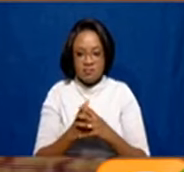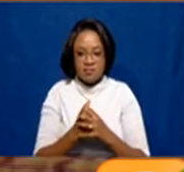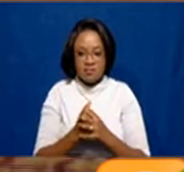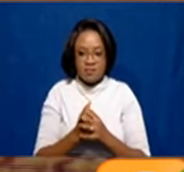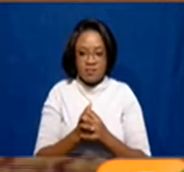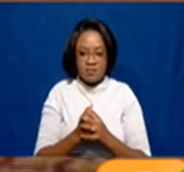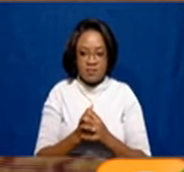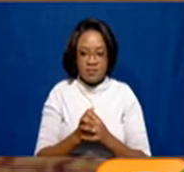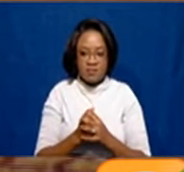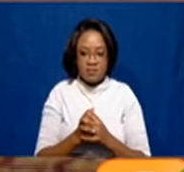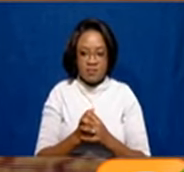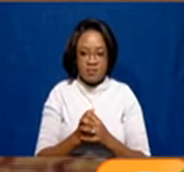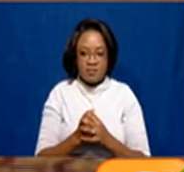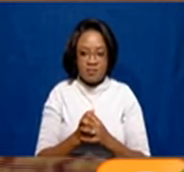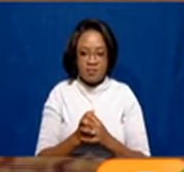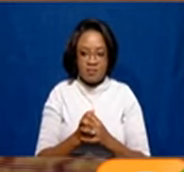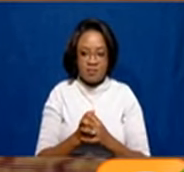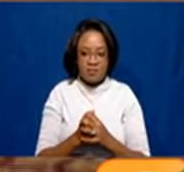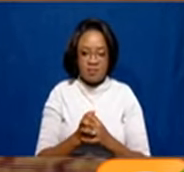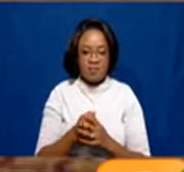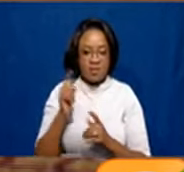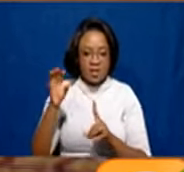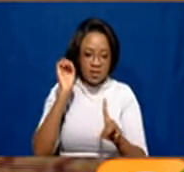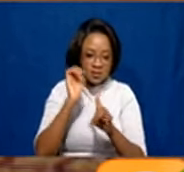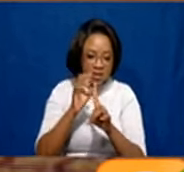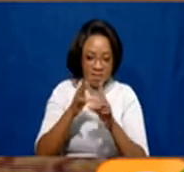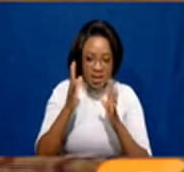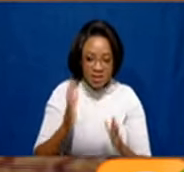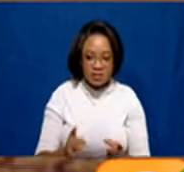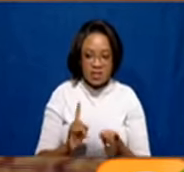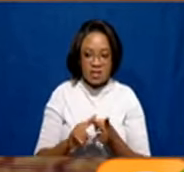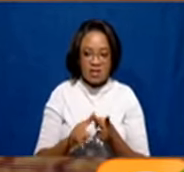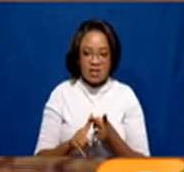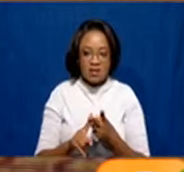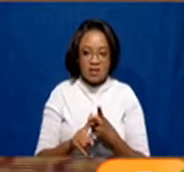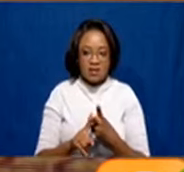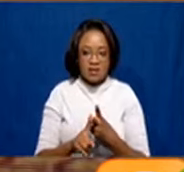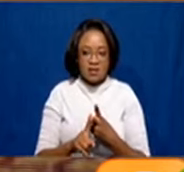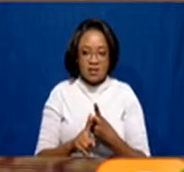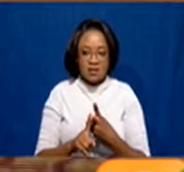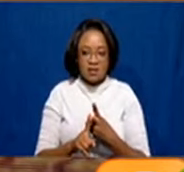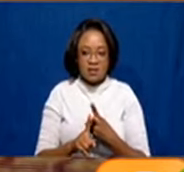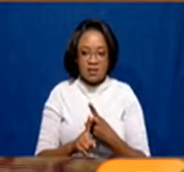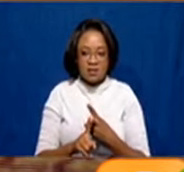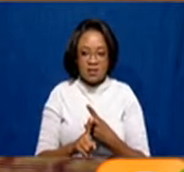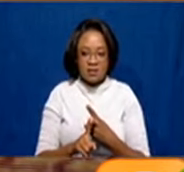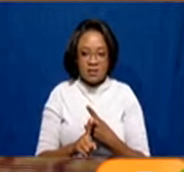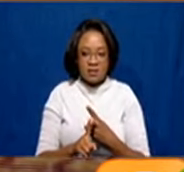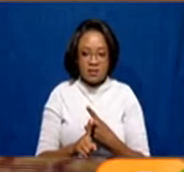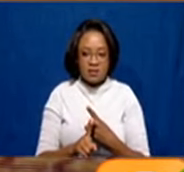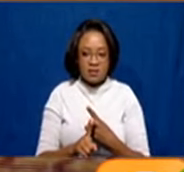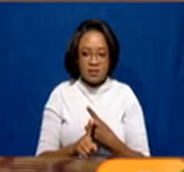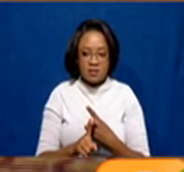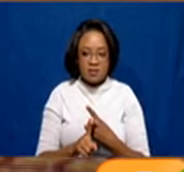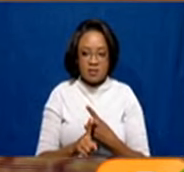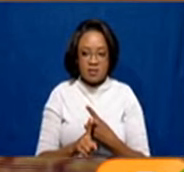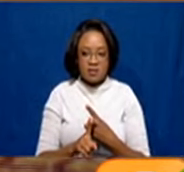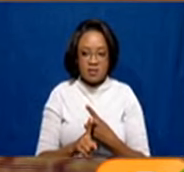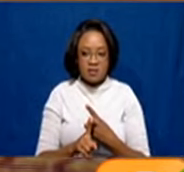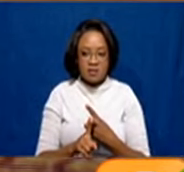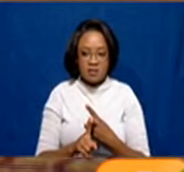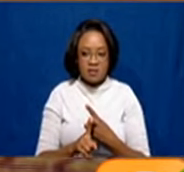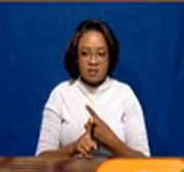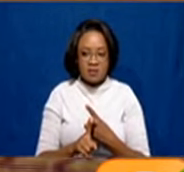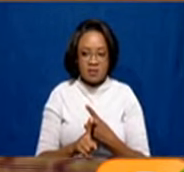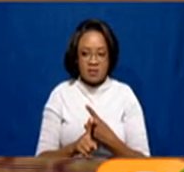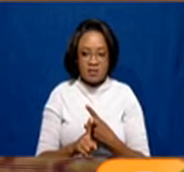that. Let her do it. So he's a mentor. He's somebody who gives a lot of guidance. He's somebody who, I must say, is very